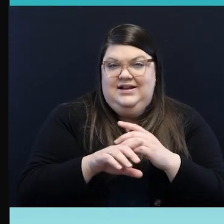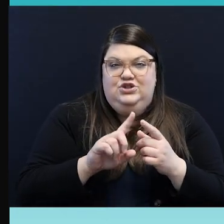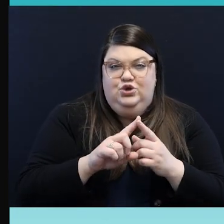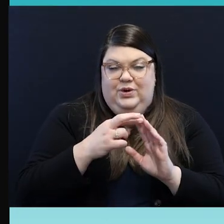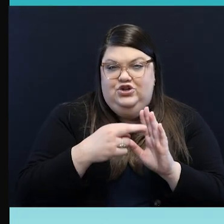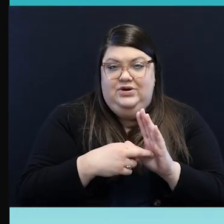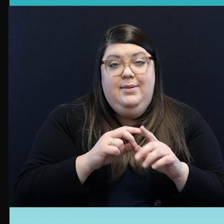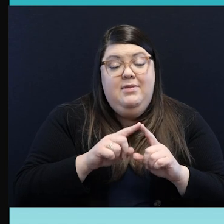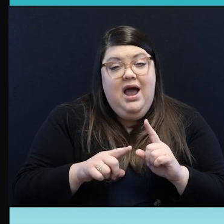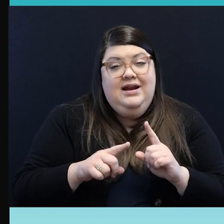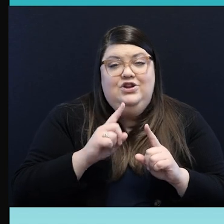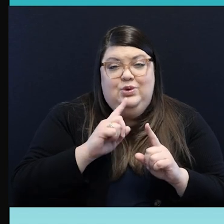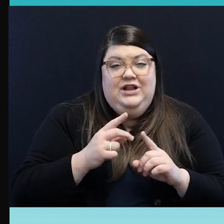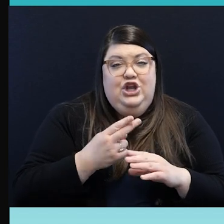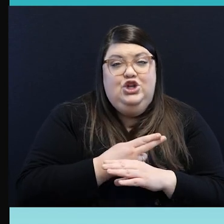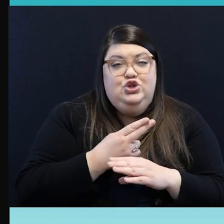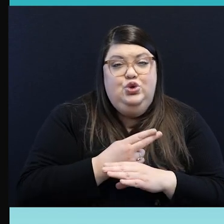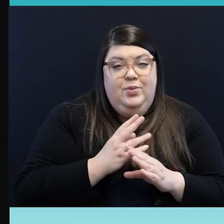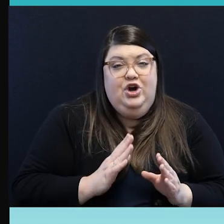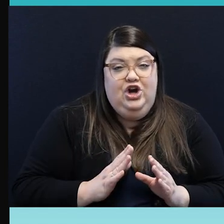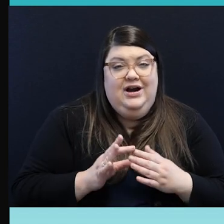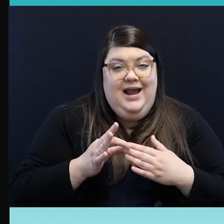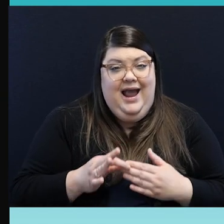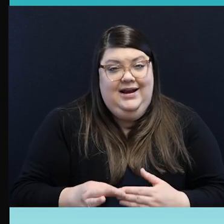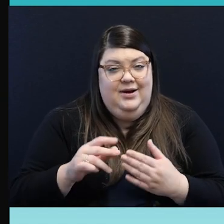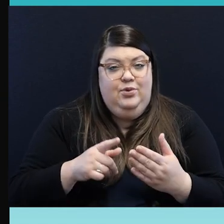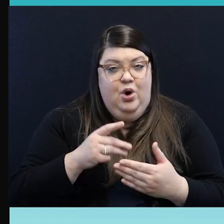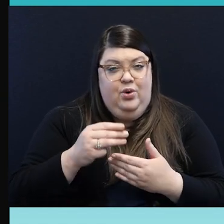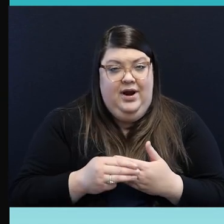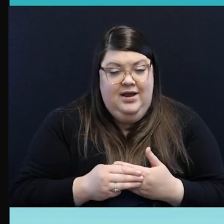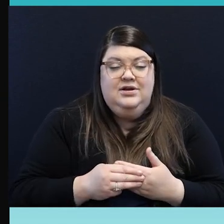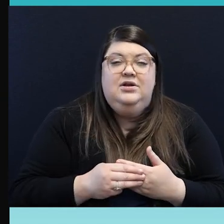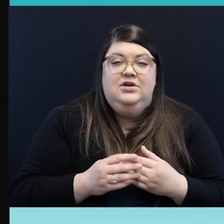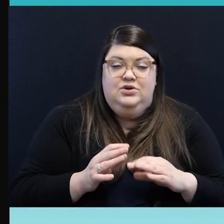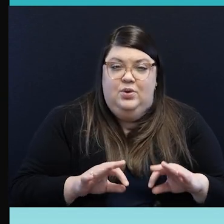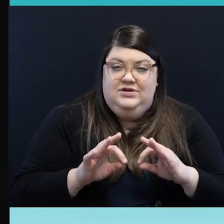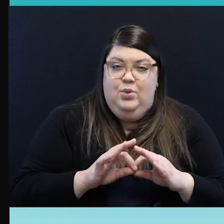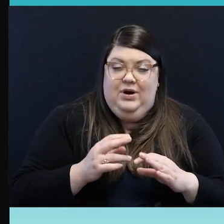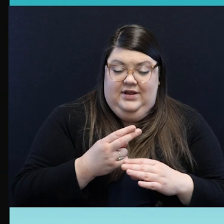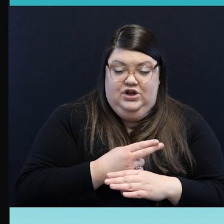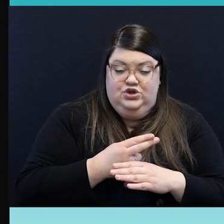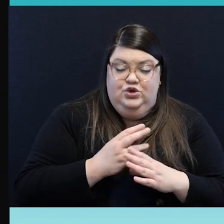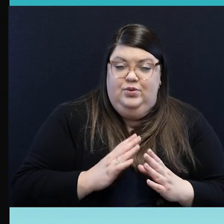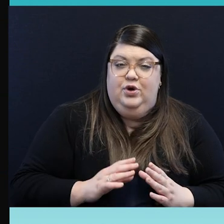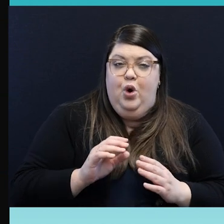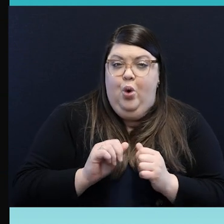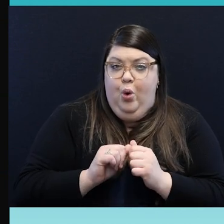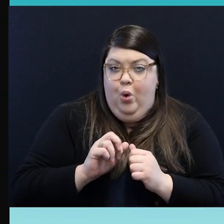program. So the consumer or their agent need to complete the registration